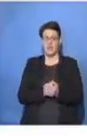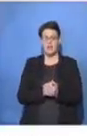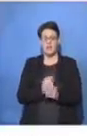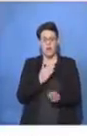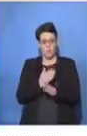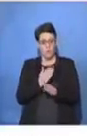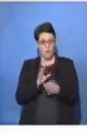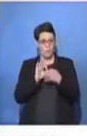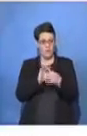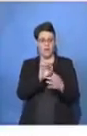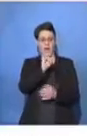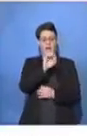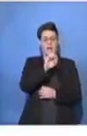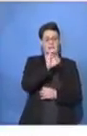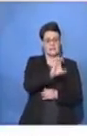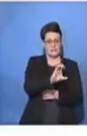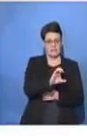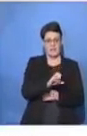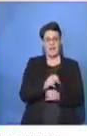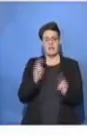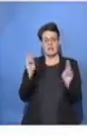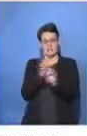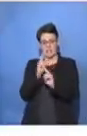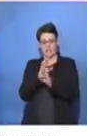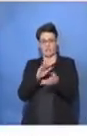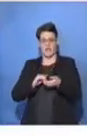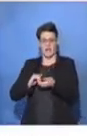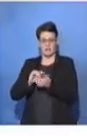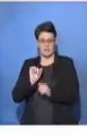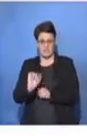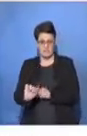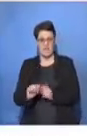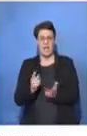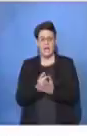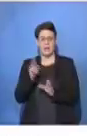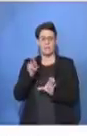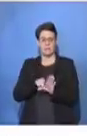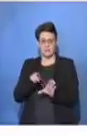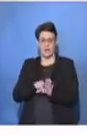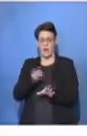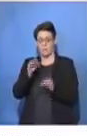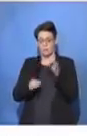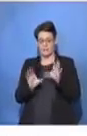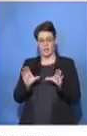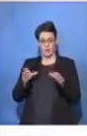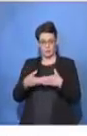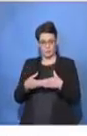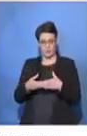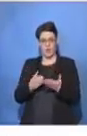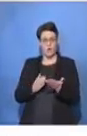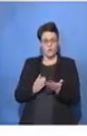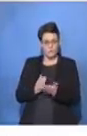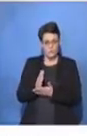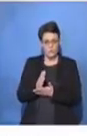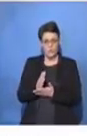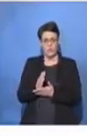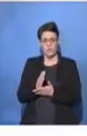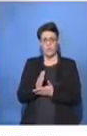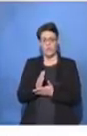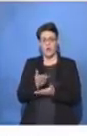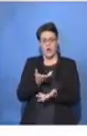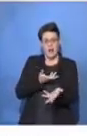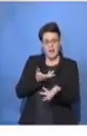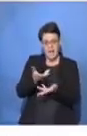between the IEC, the security agencies, and the participating political parties through the political party